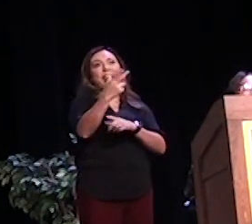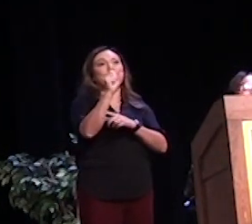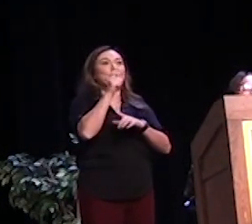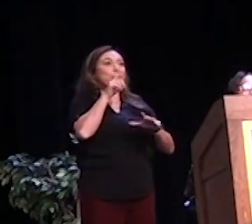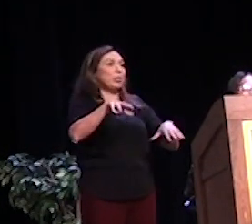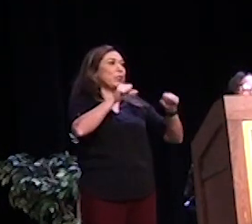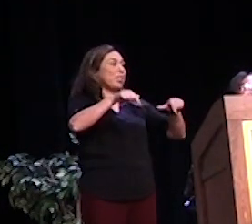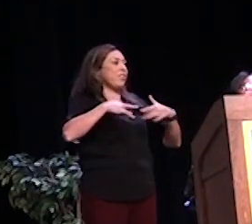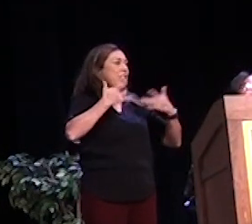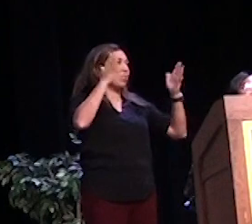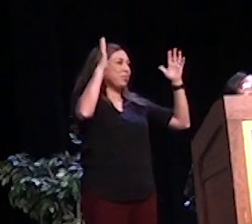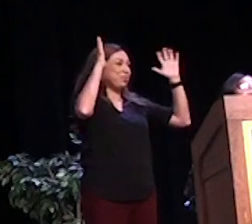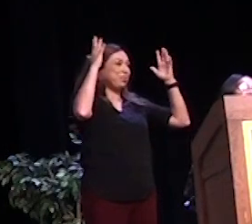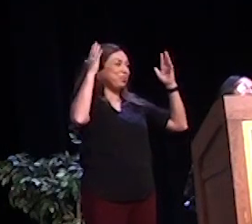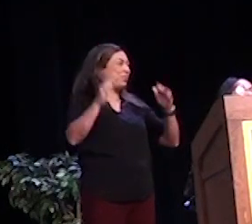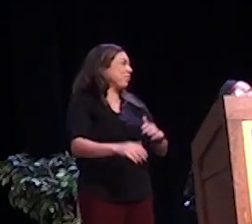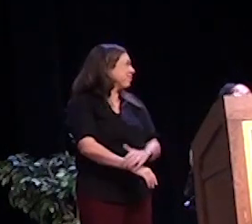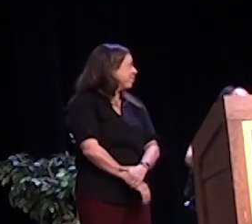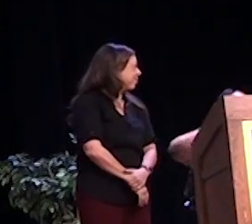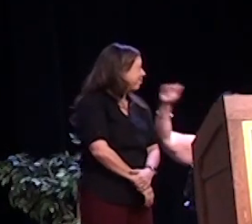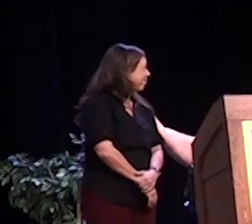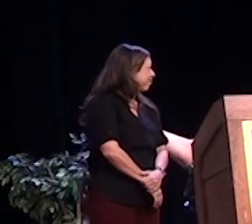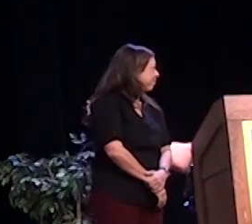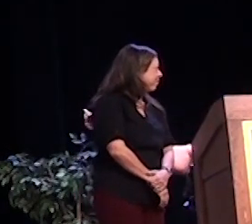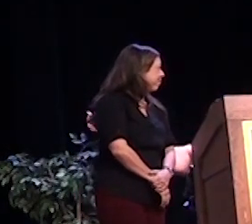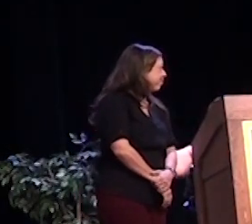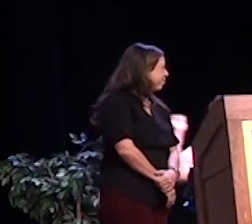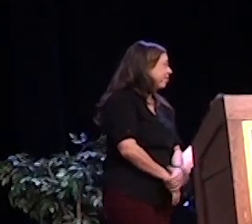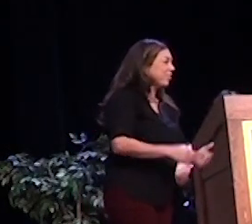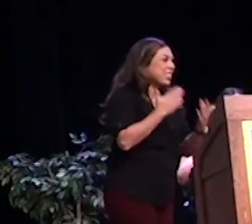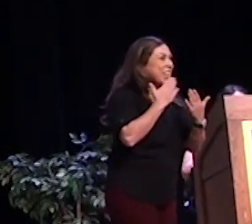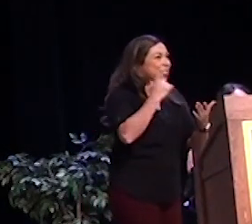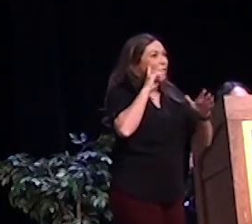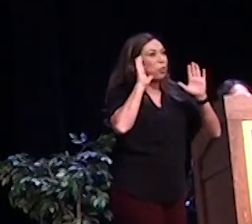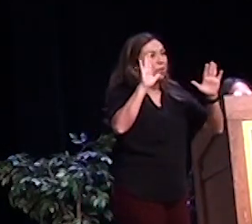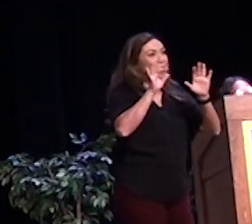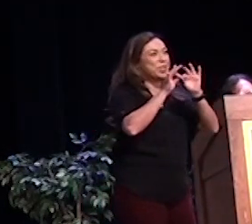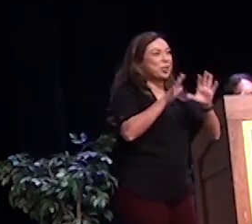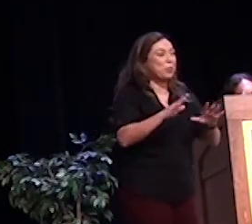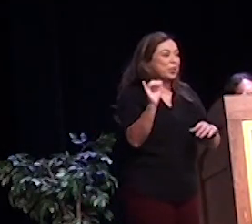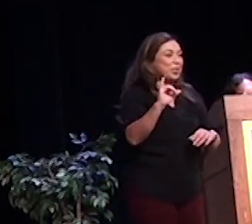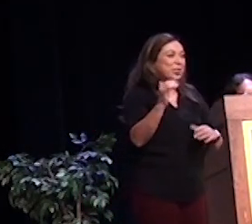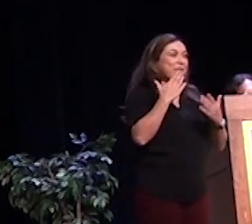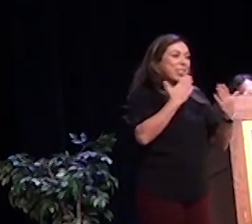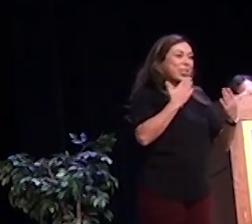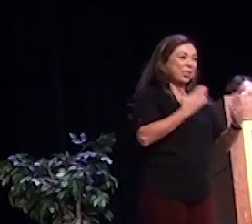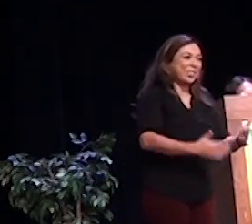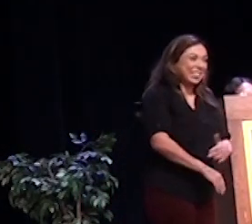School. Thank you to the wonderful interpreters.